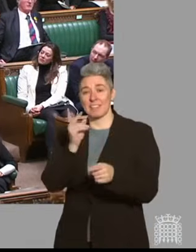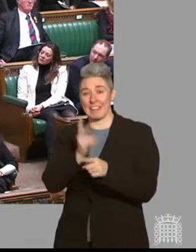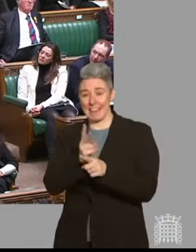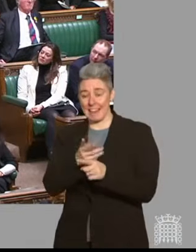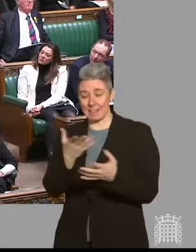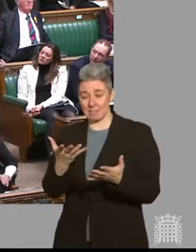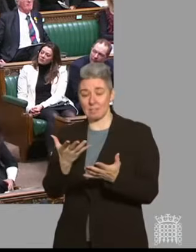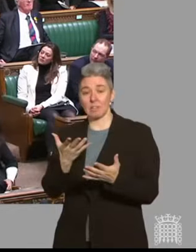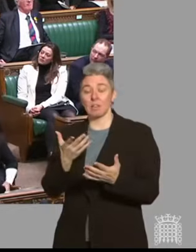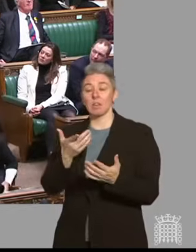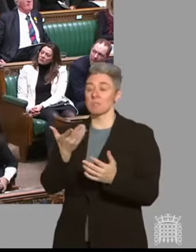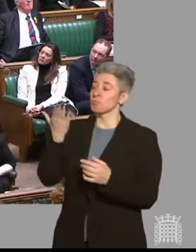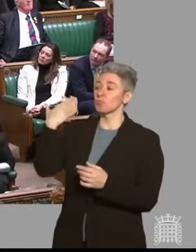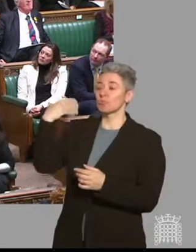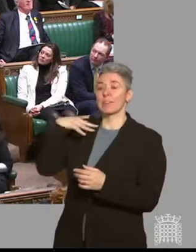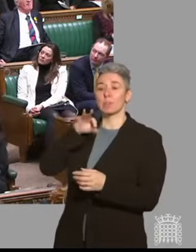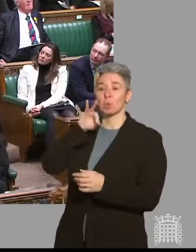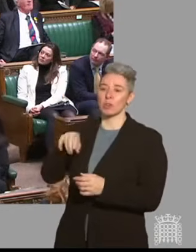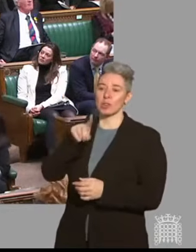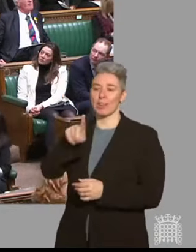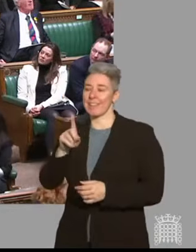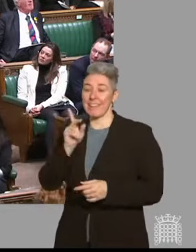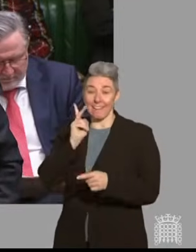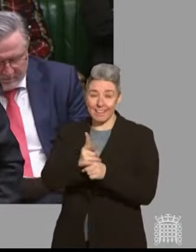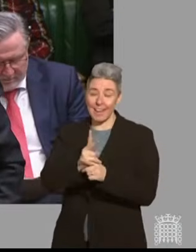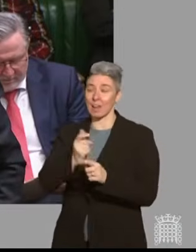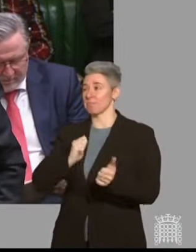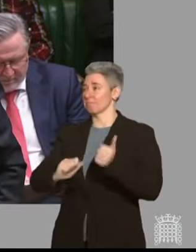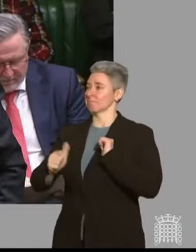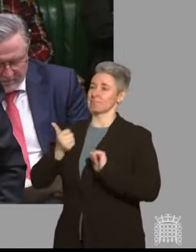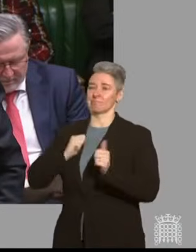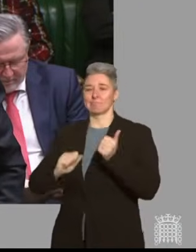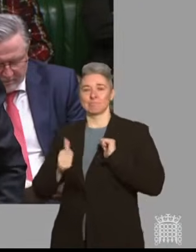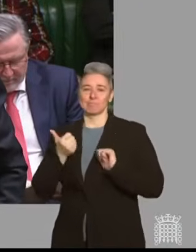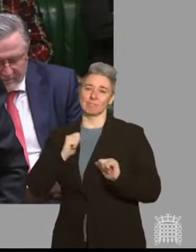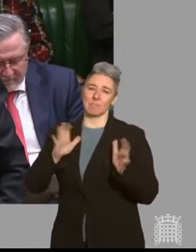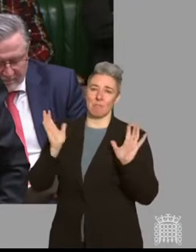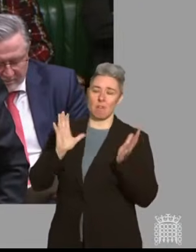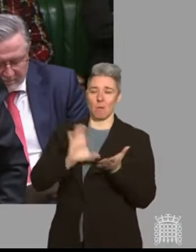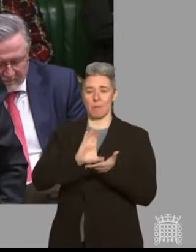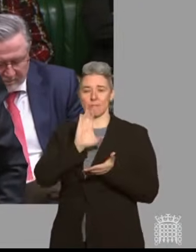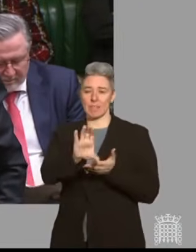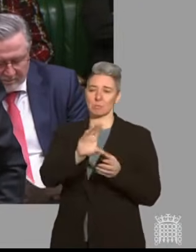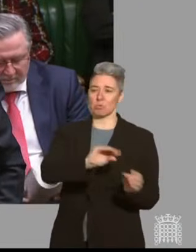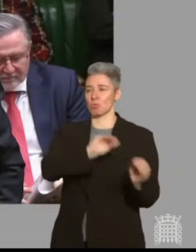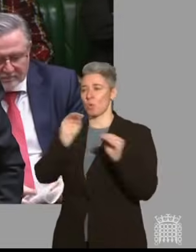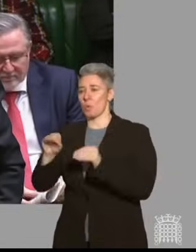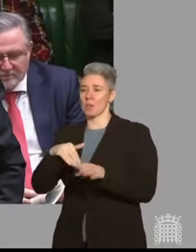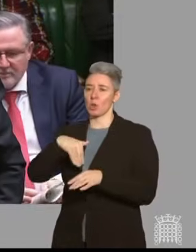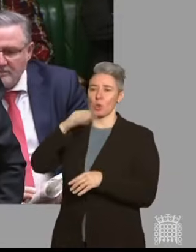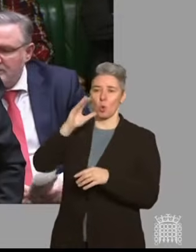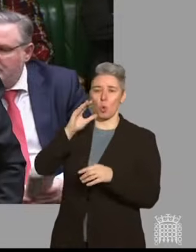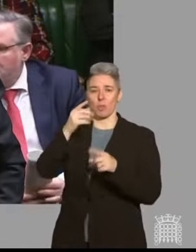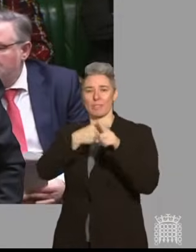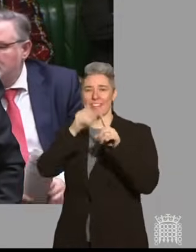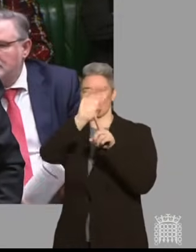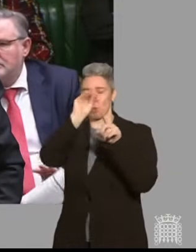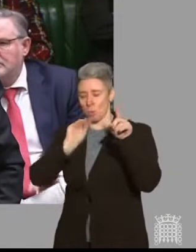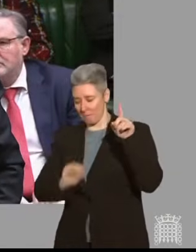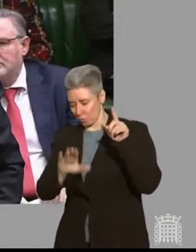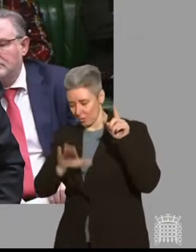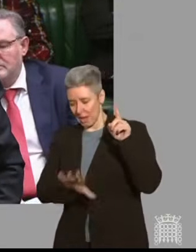about transferring investment from the north of England into the south of England. When he came to Manchester